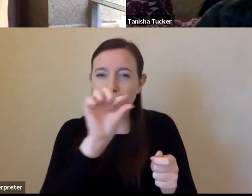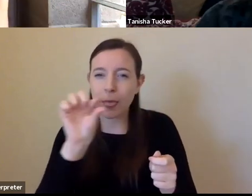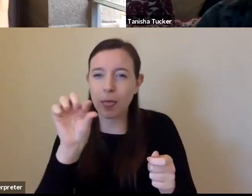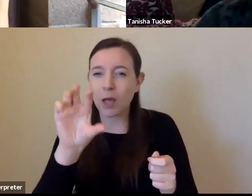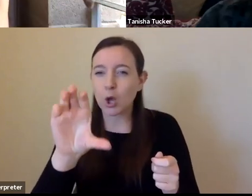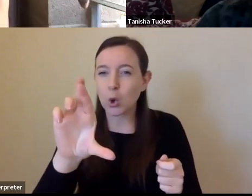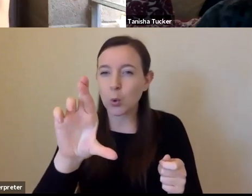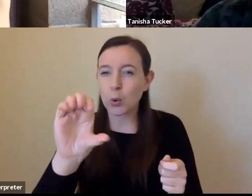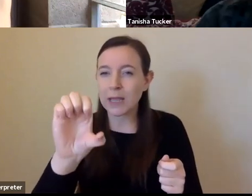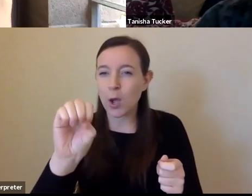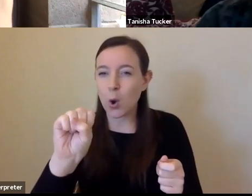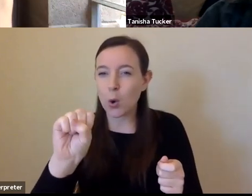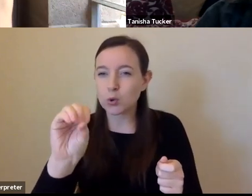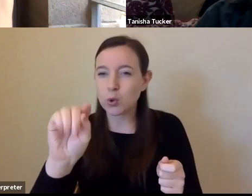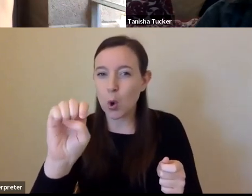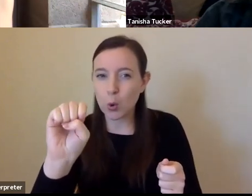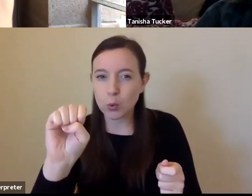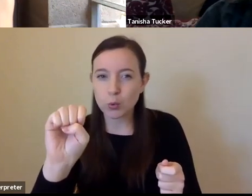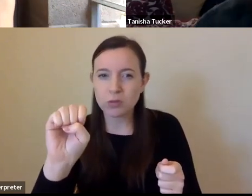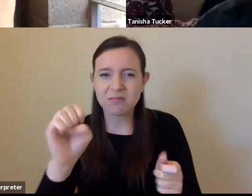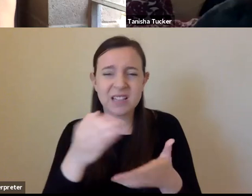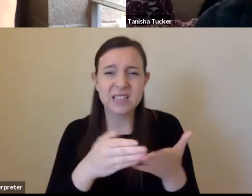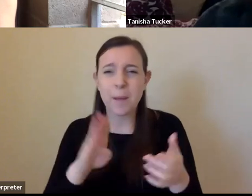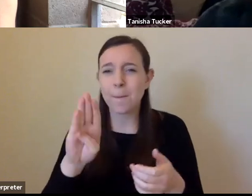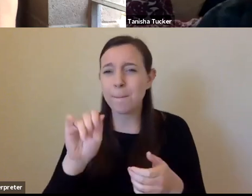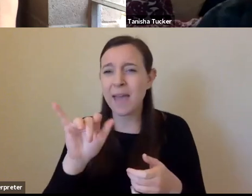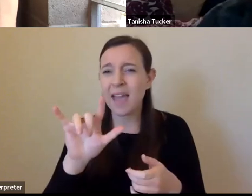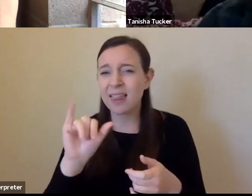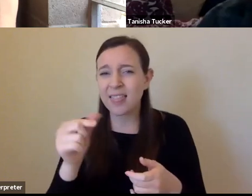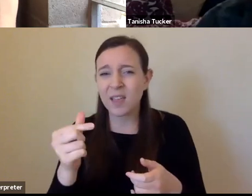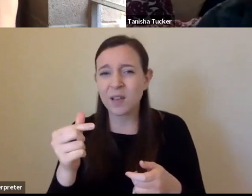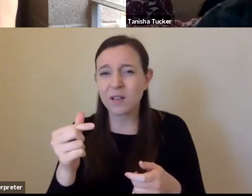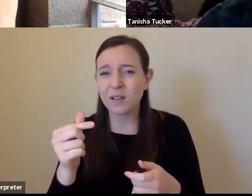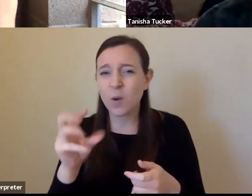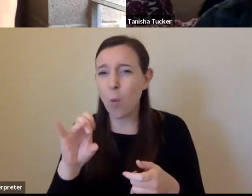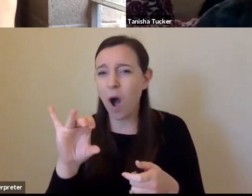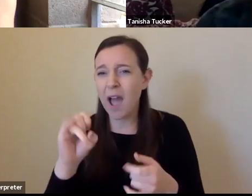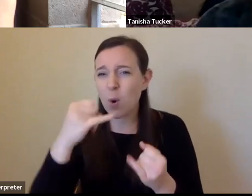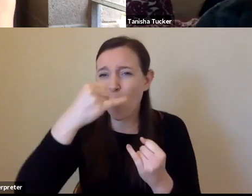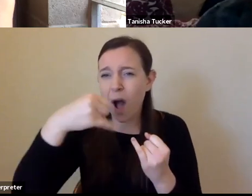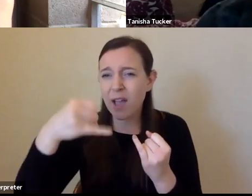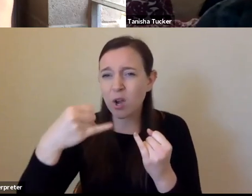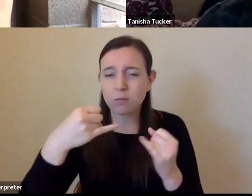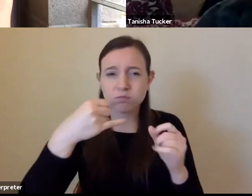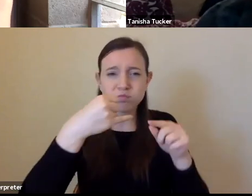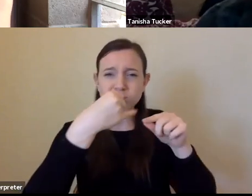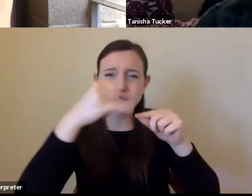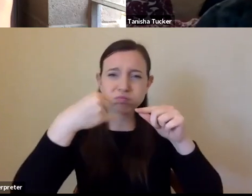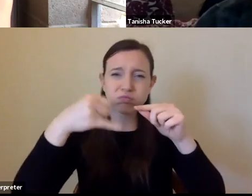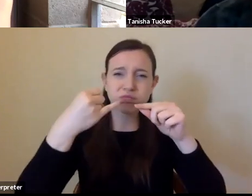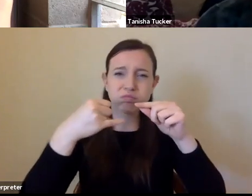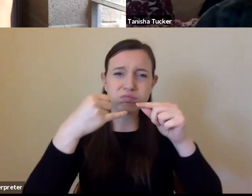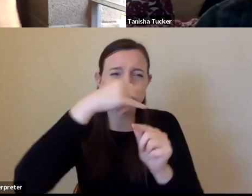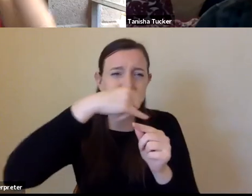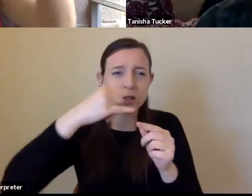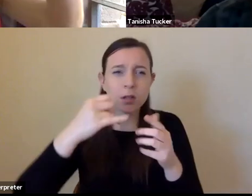baling wire. And yeah, and those are usually just wired together in a